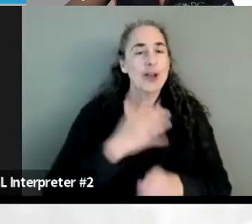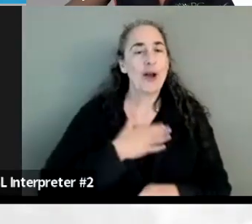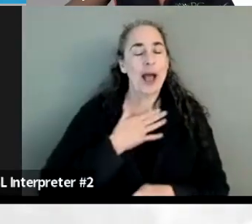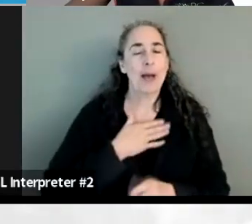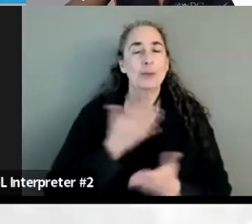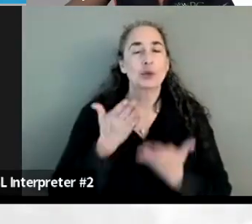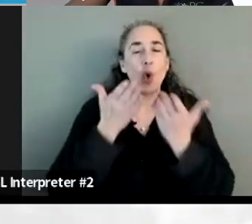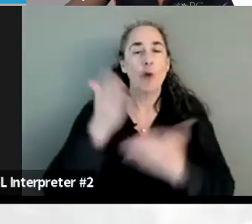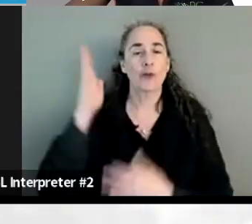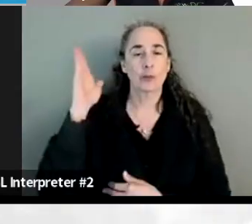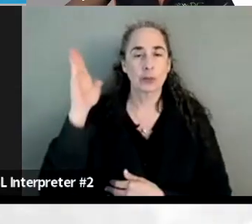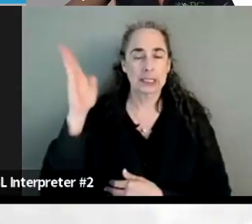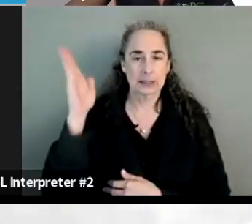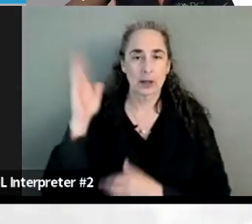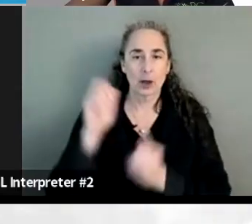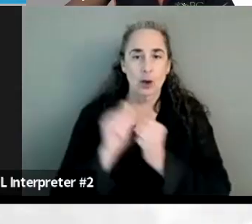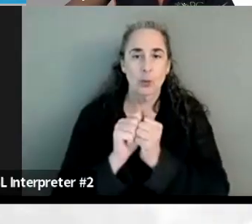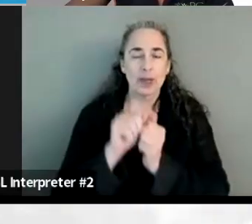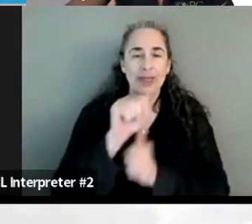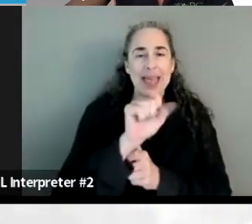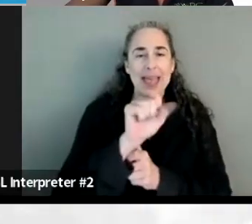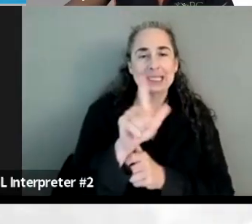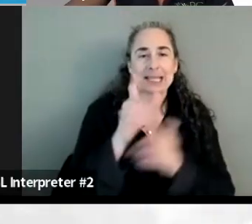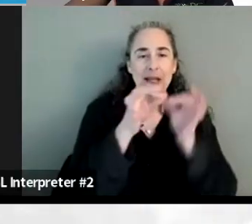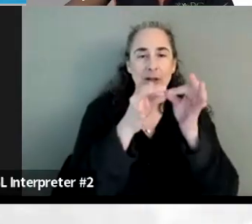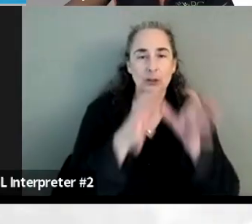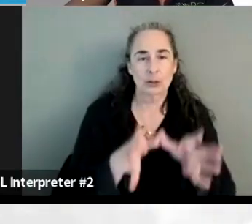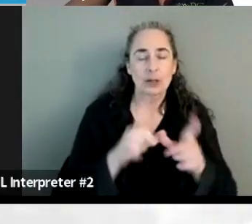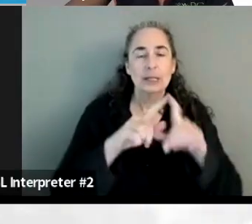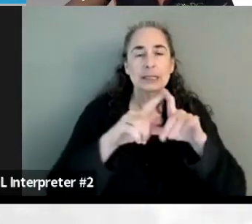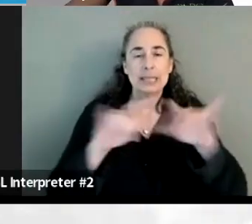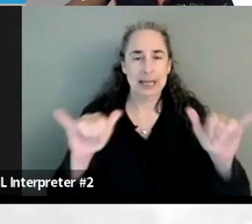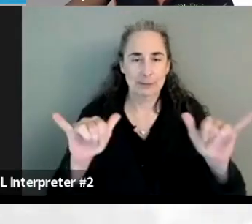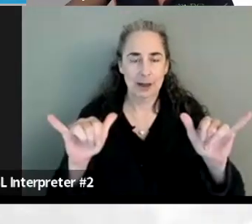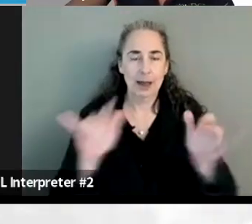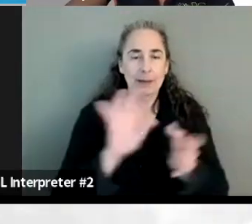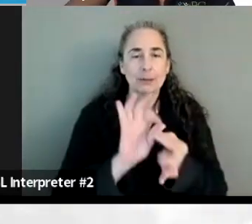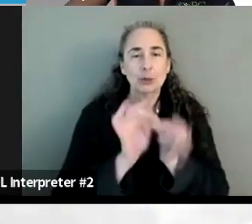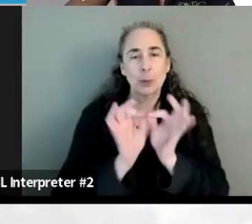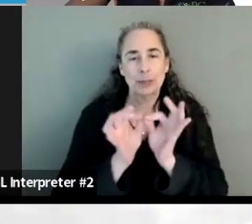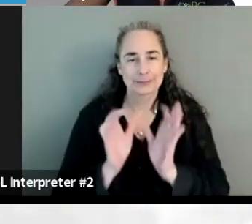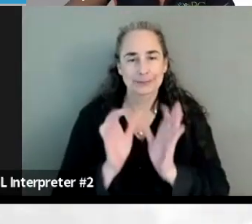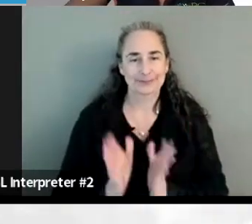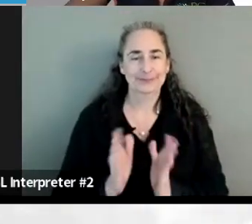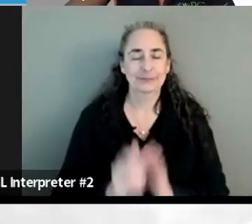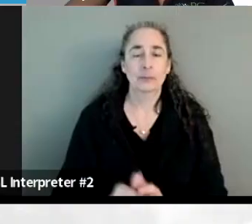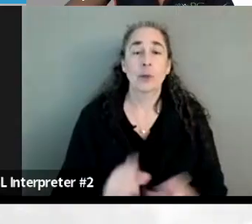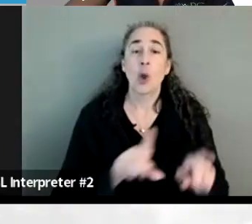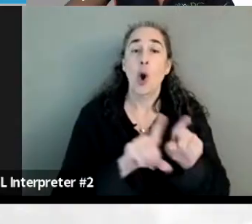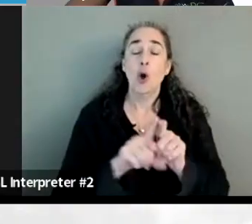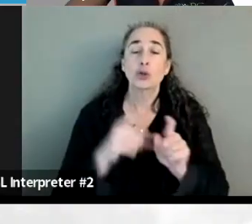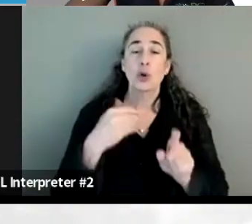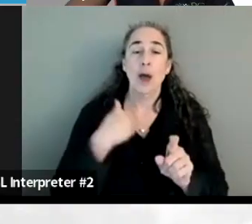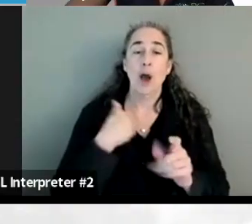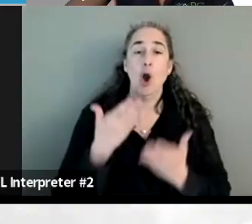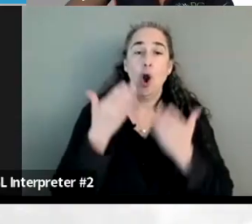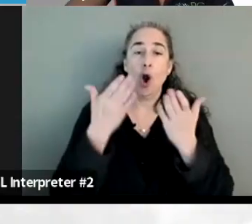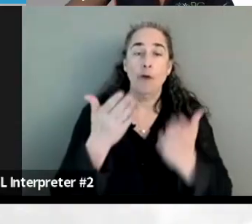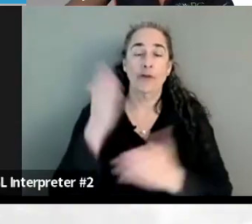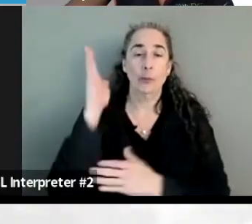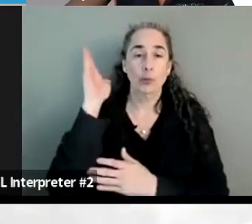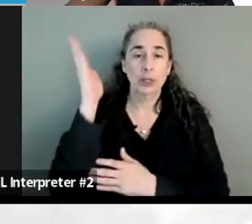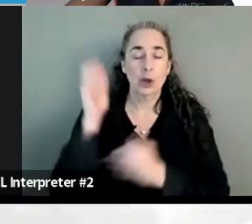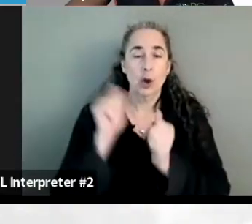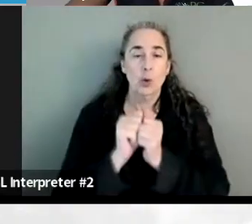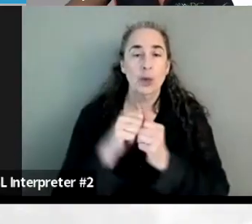this presentation with American Sign Language simultaneous interpretation. We will also be offering this presentation